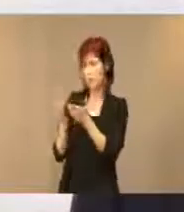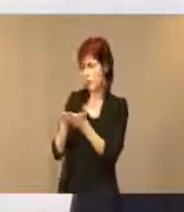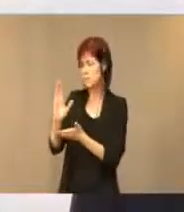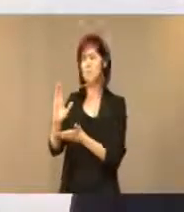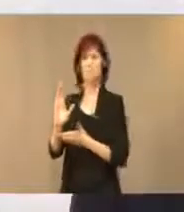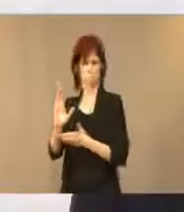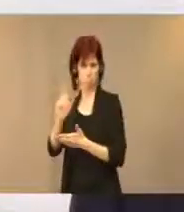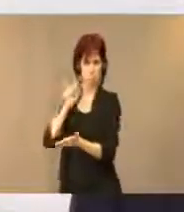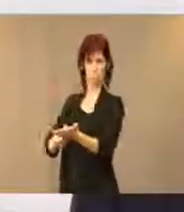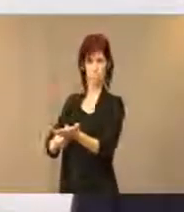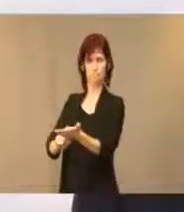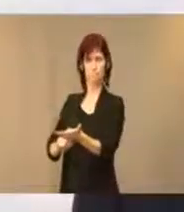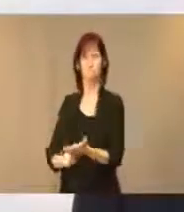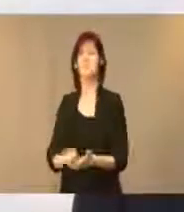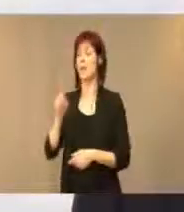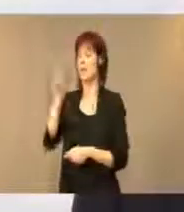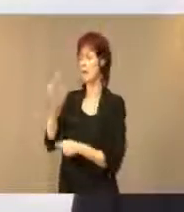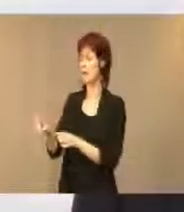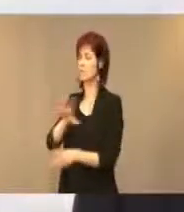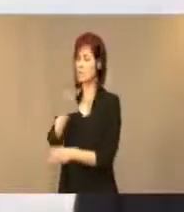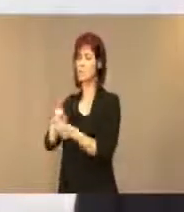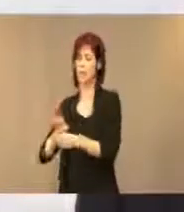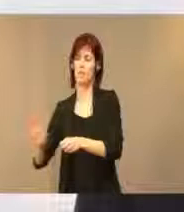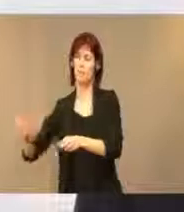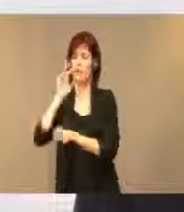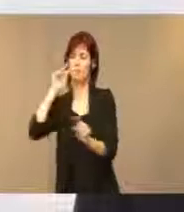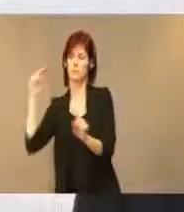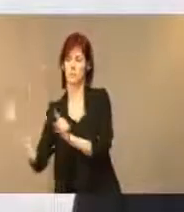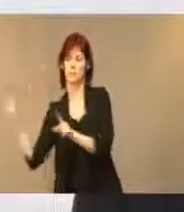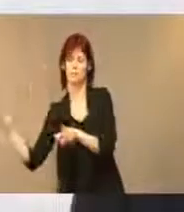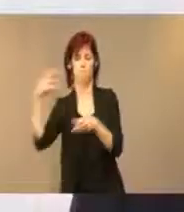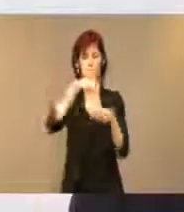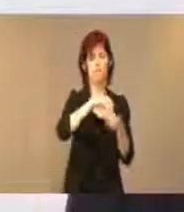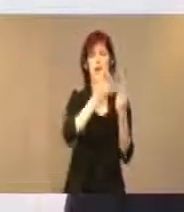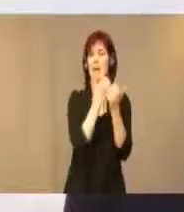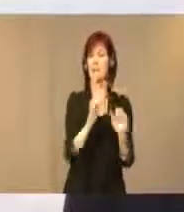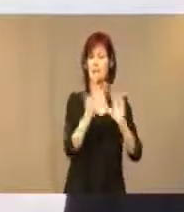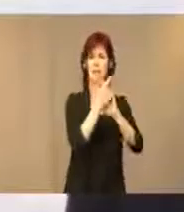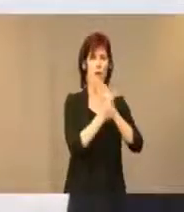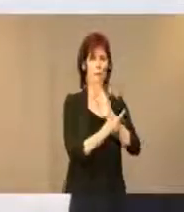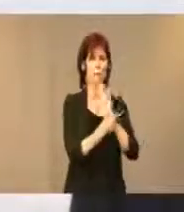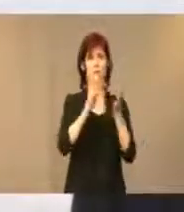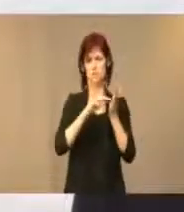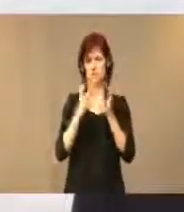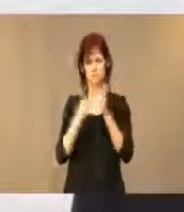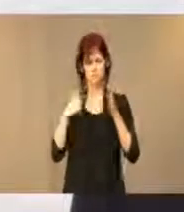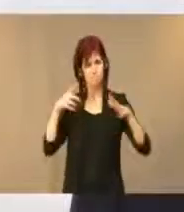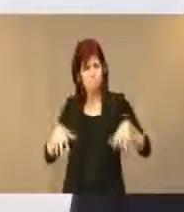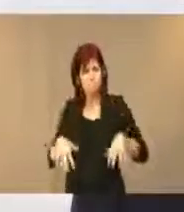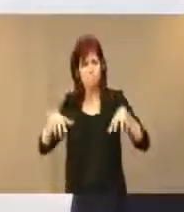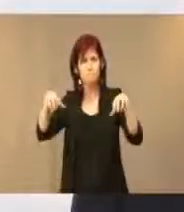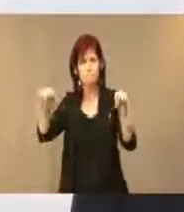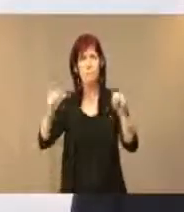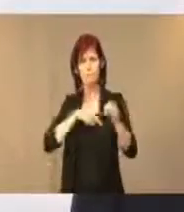at the table and determining the solutions that work best for us. So thank you for taking this opportunity to put your best